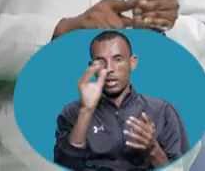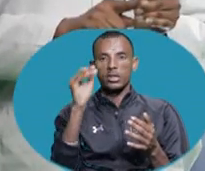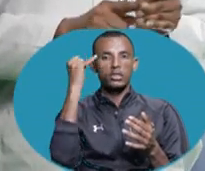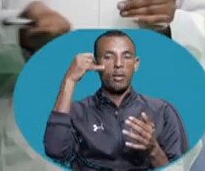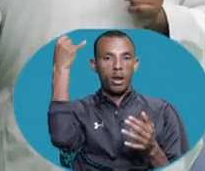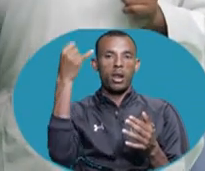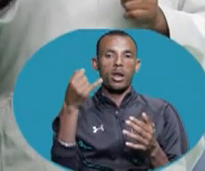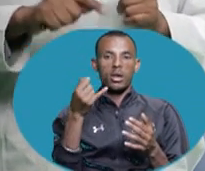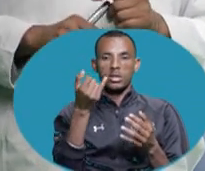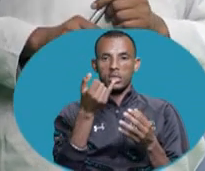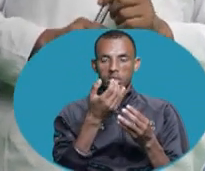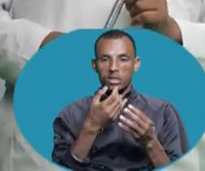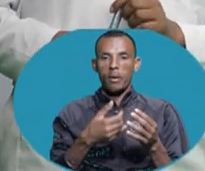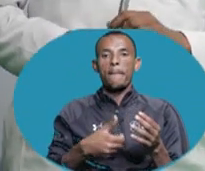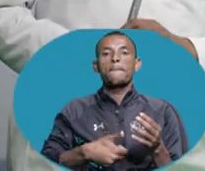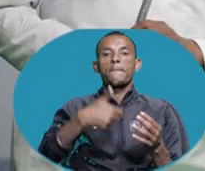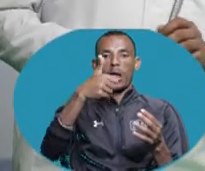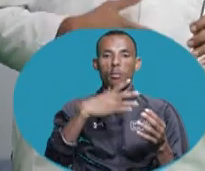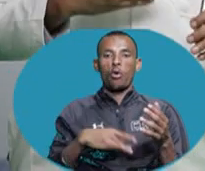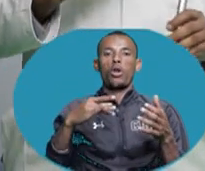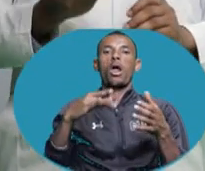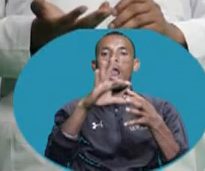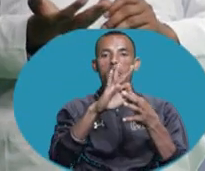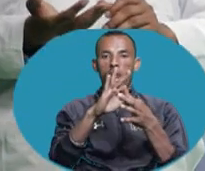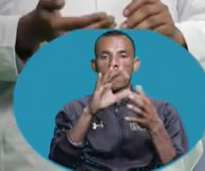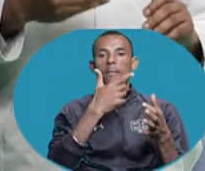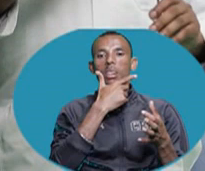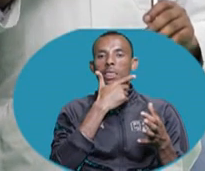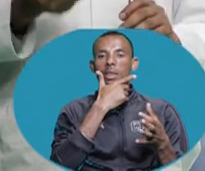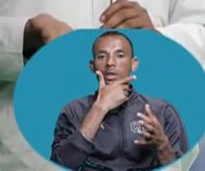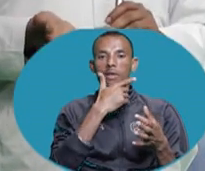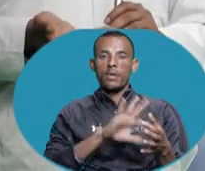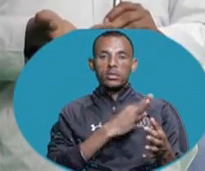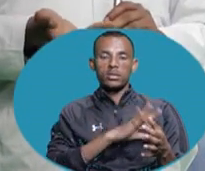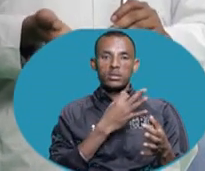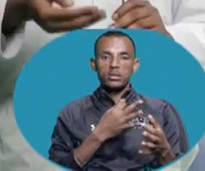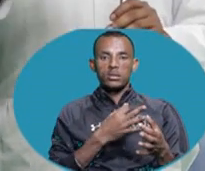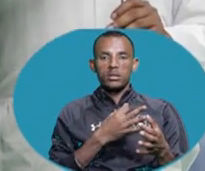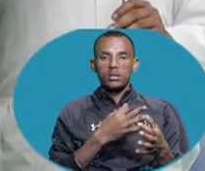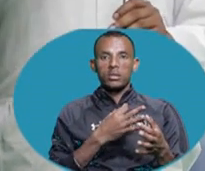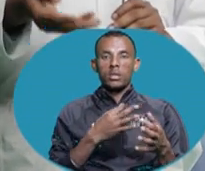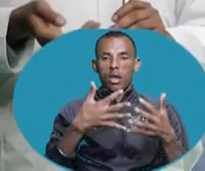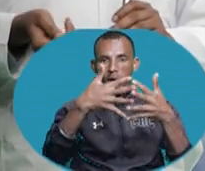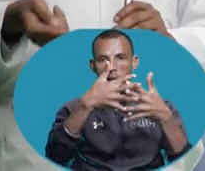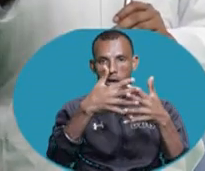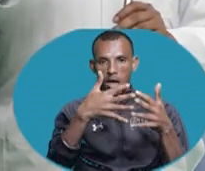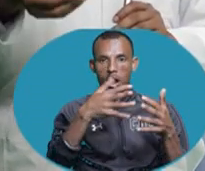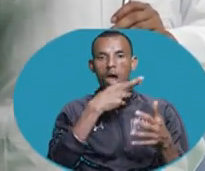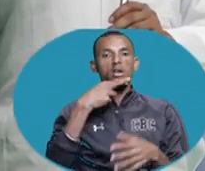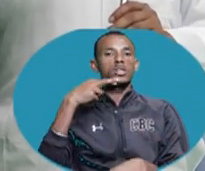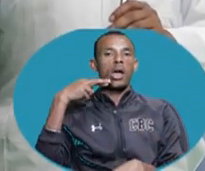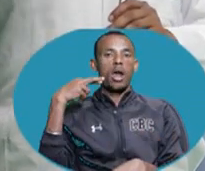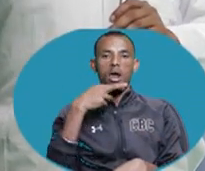Japan. The main members of Allied power, Britain, France, USSR or Union